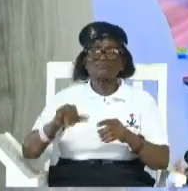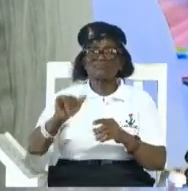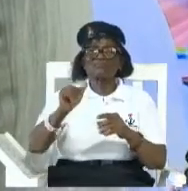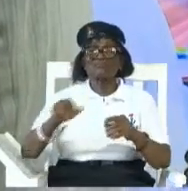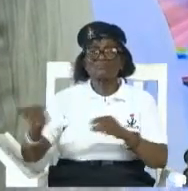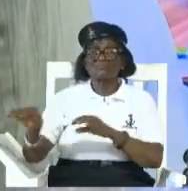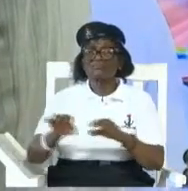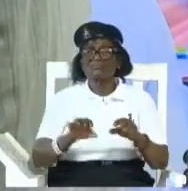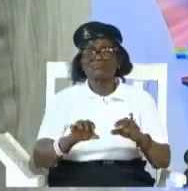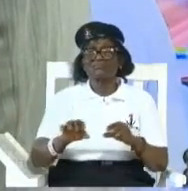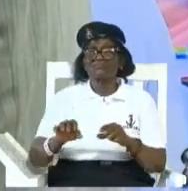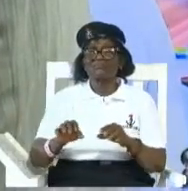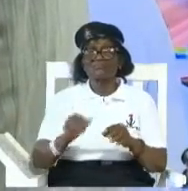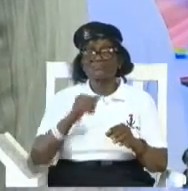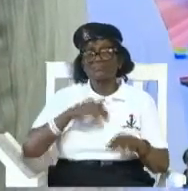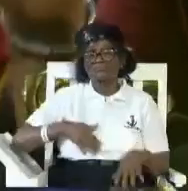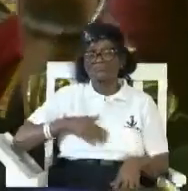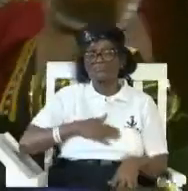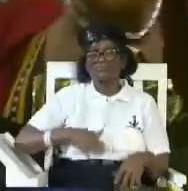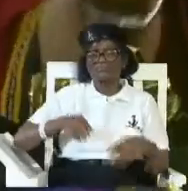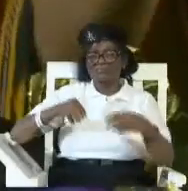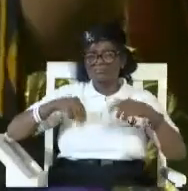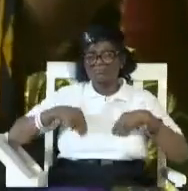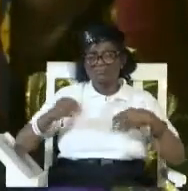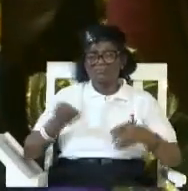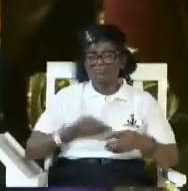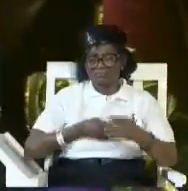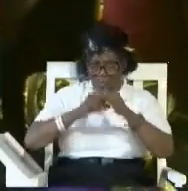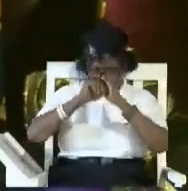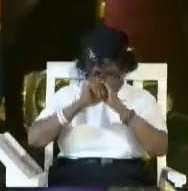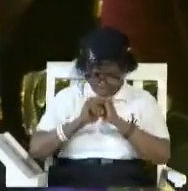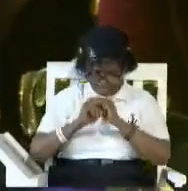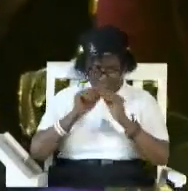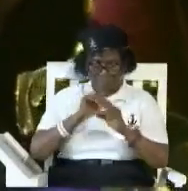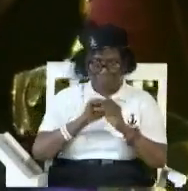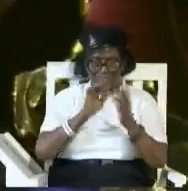Please accept our worship in Jesus' name.